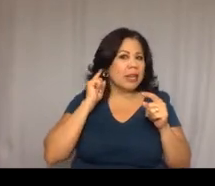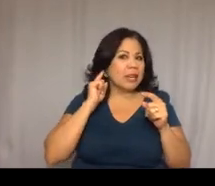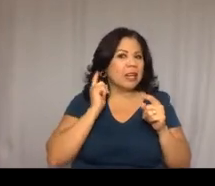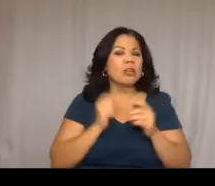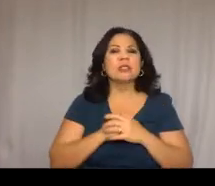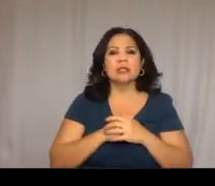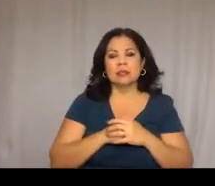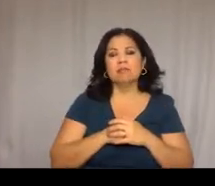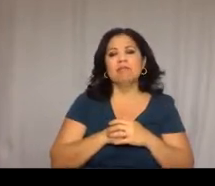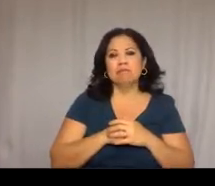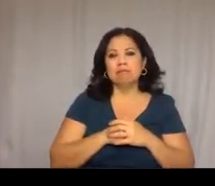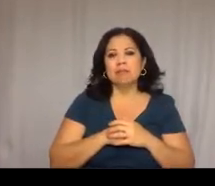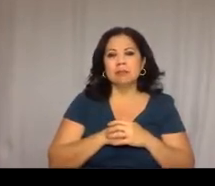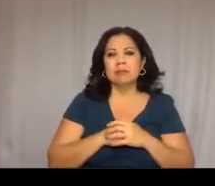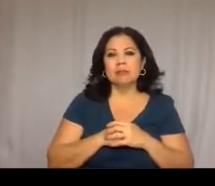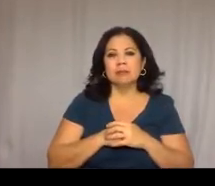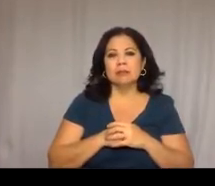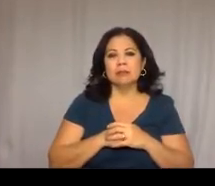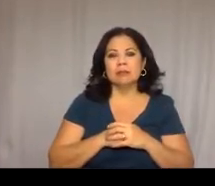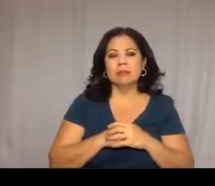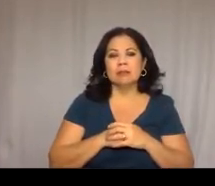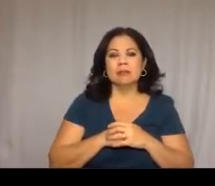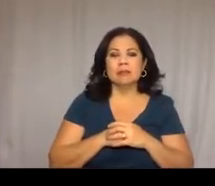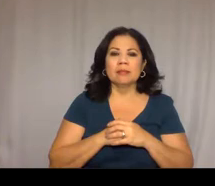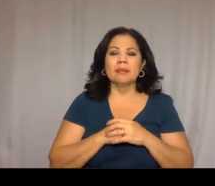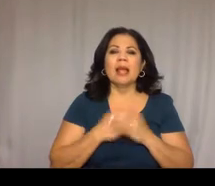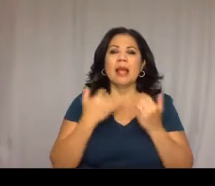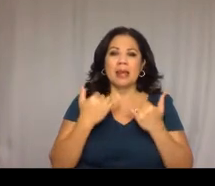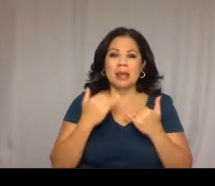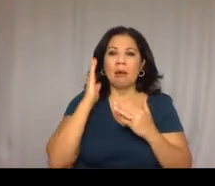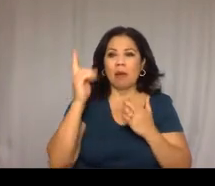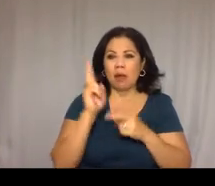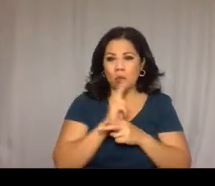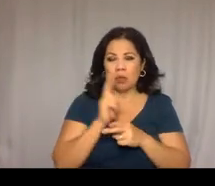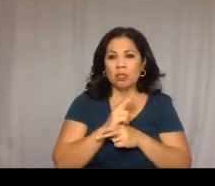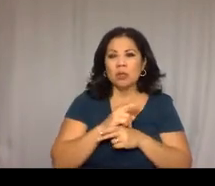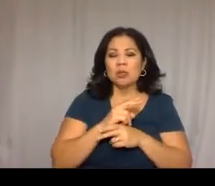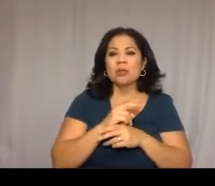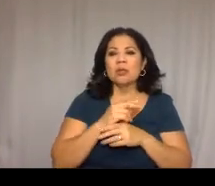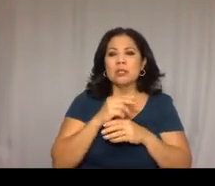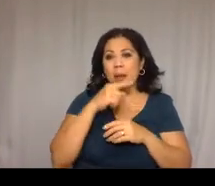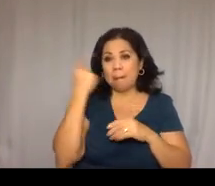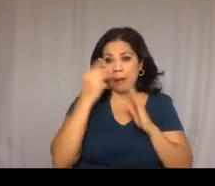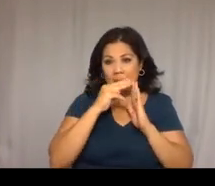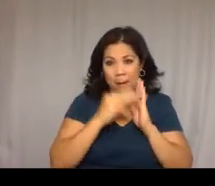I'm going to go ahead and I'm going to put my Sharpie on top of my pencil to make sure that you can see what I'm